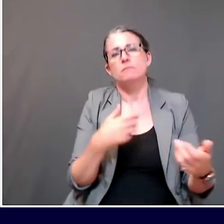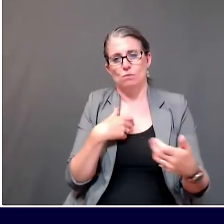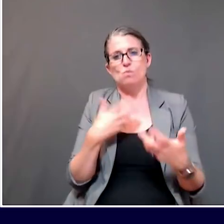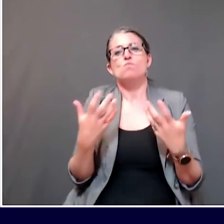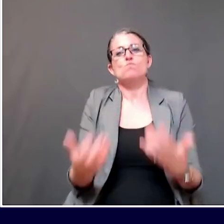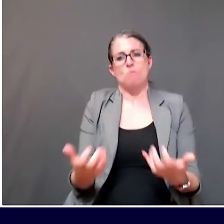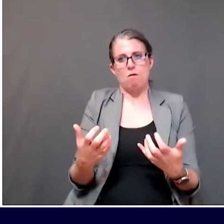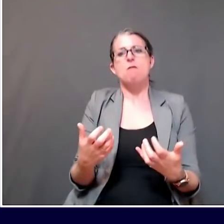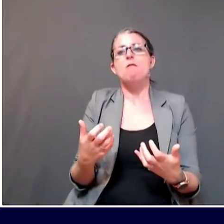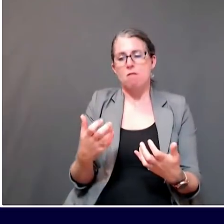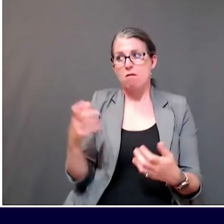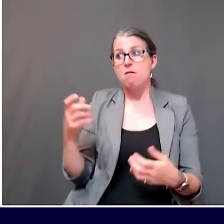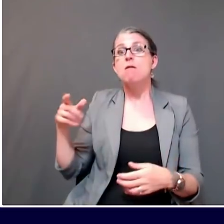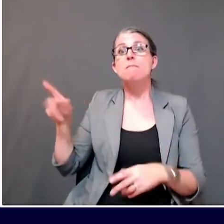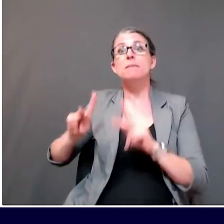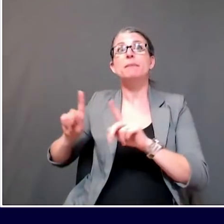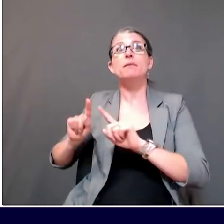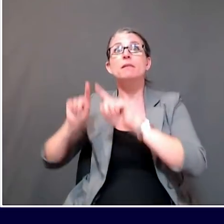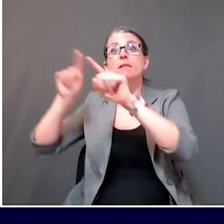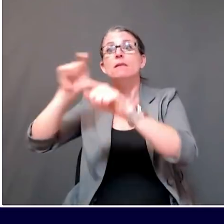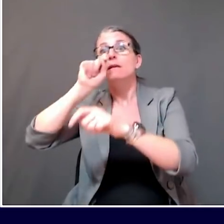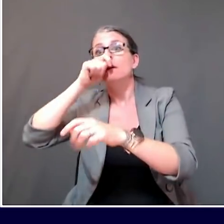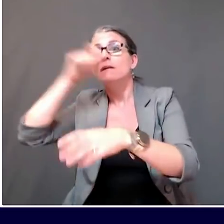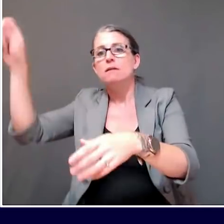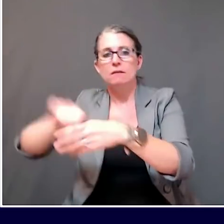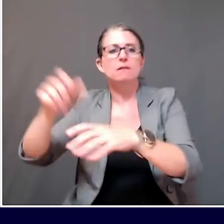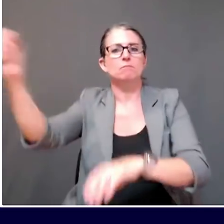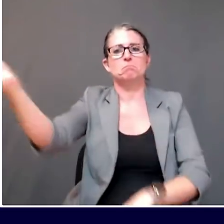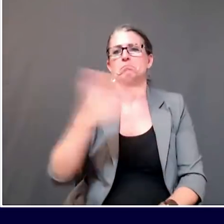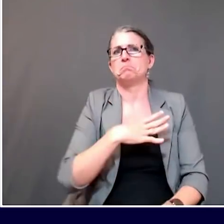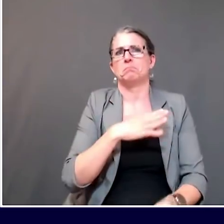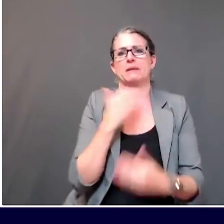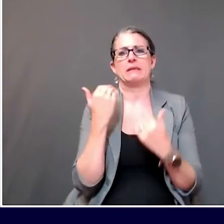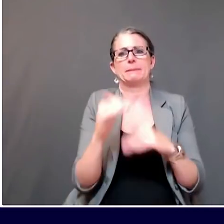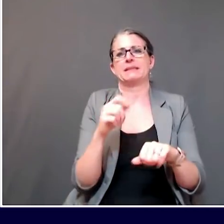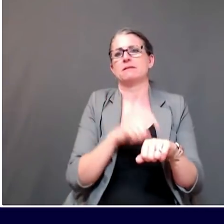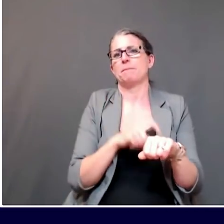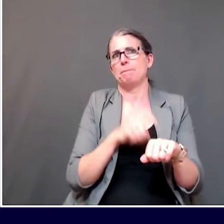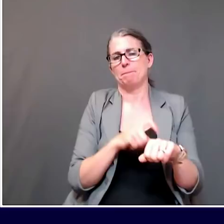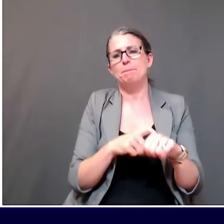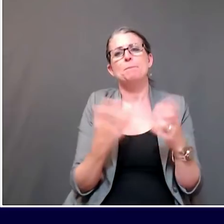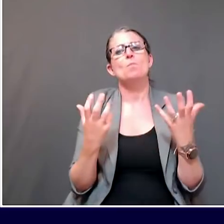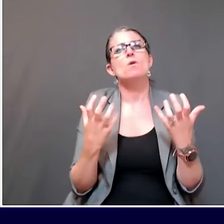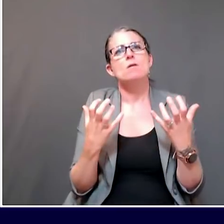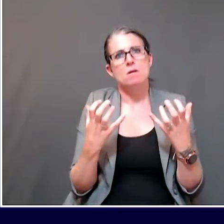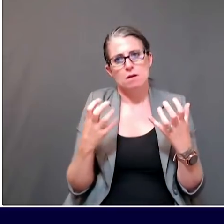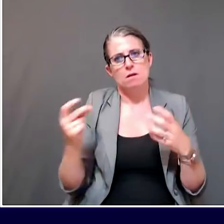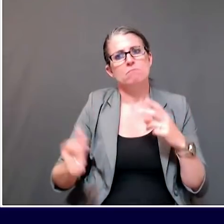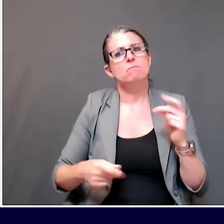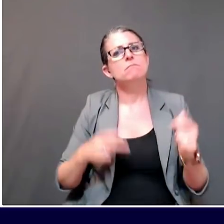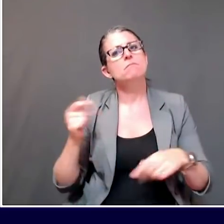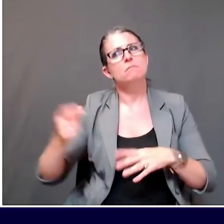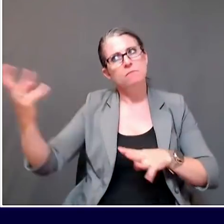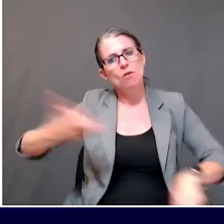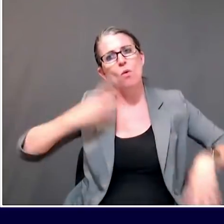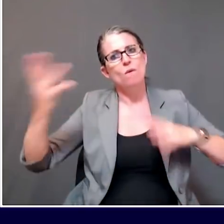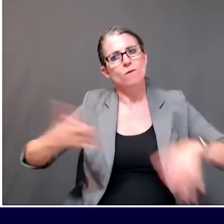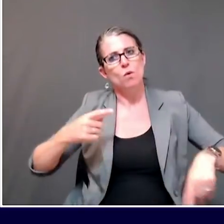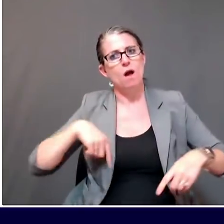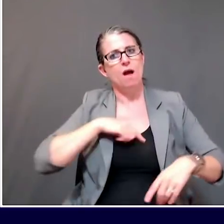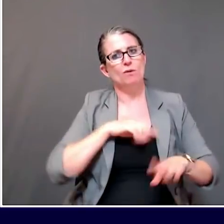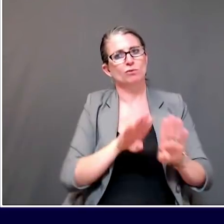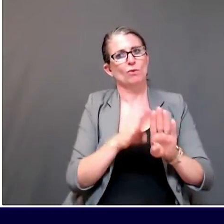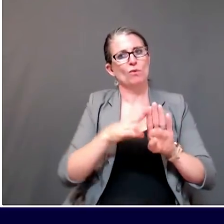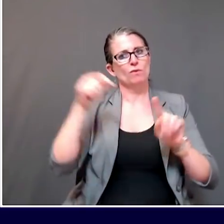sample comes back to that swab and send and gets to that person, we're doing so rapidly. So that is one of our projects as we begin to have these sites